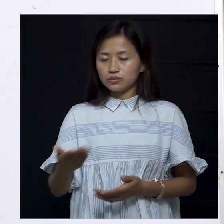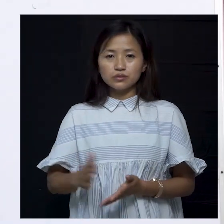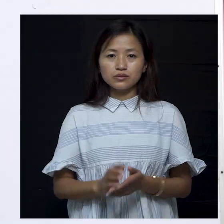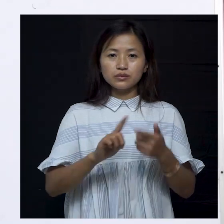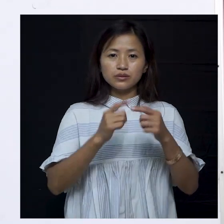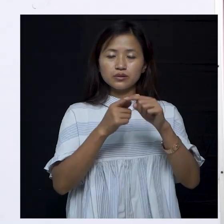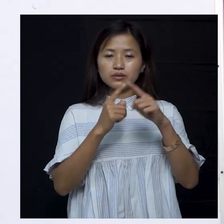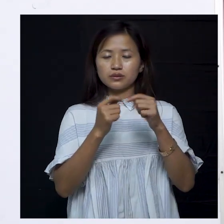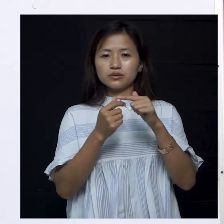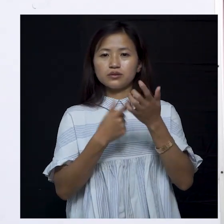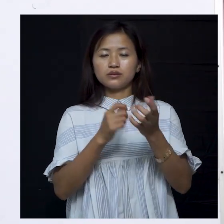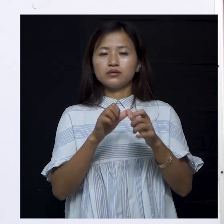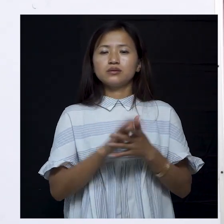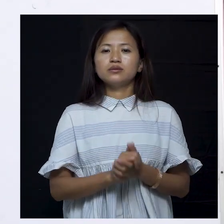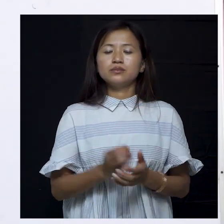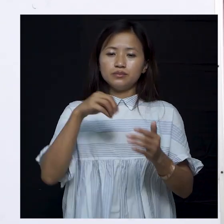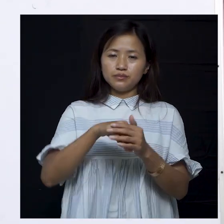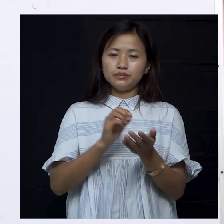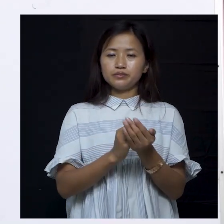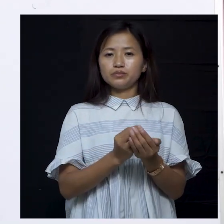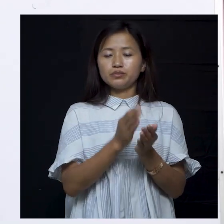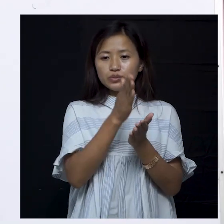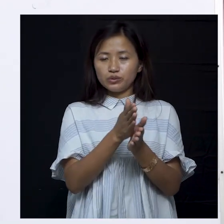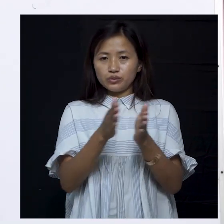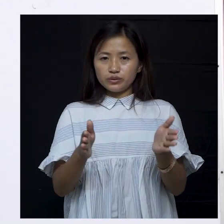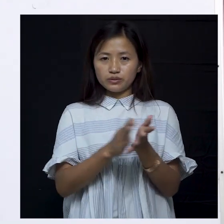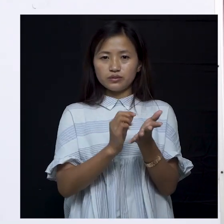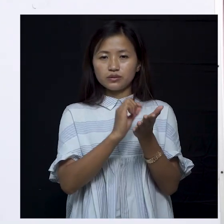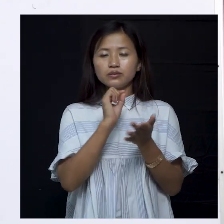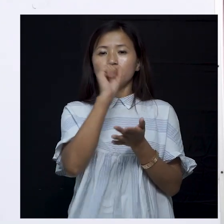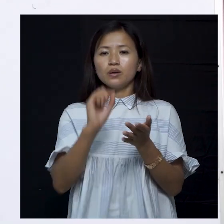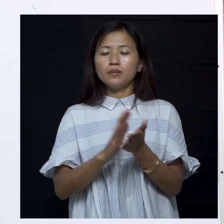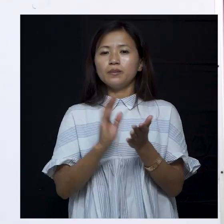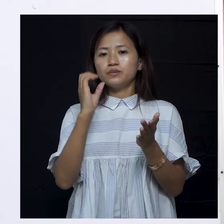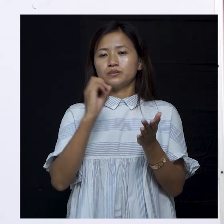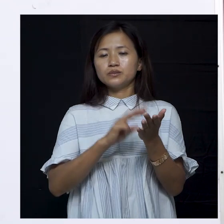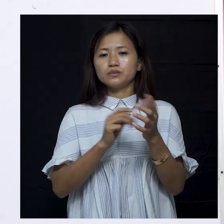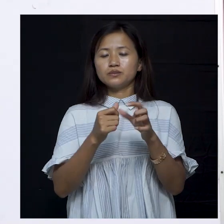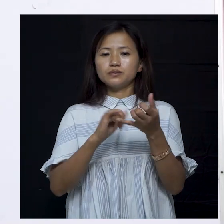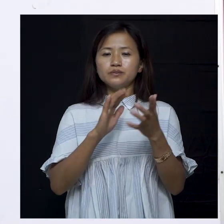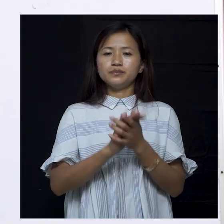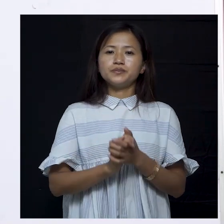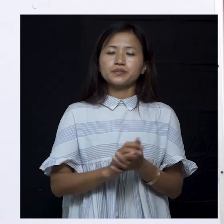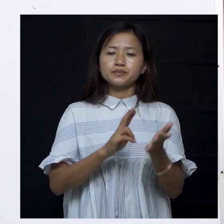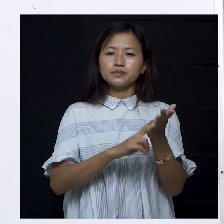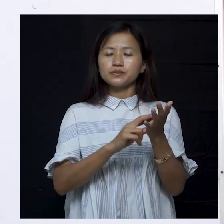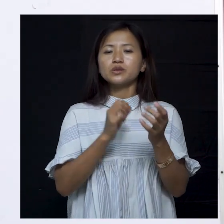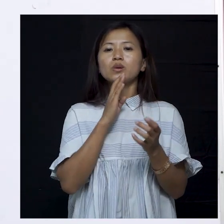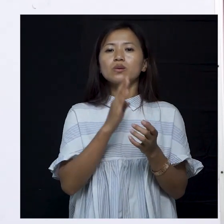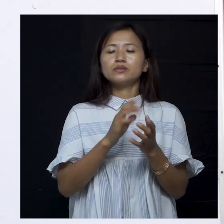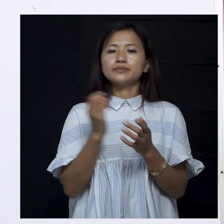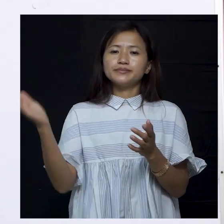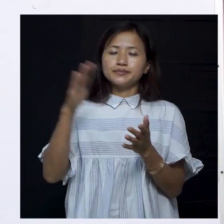extra informations will always be put between the commas, and that is called as the non-defining. And in the first